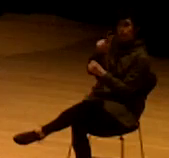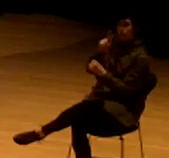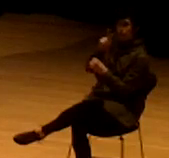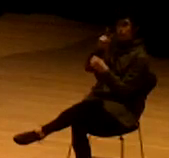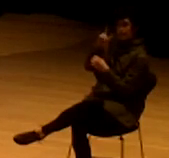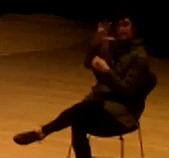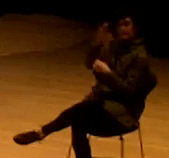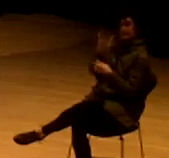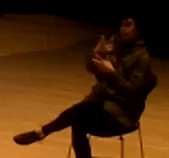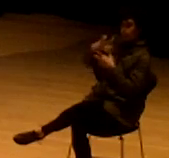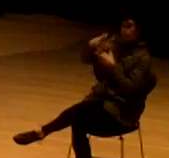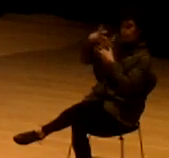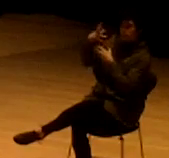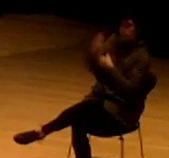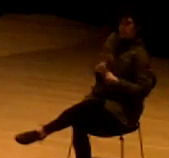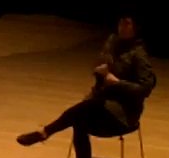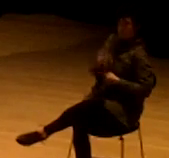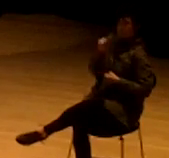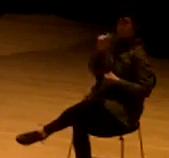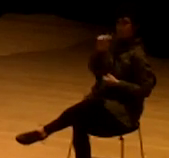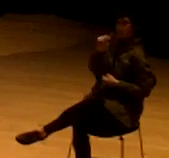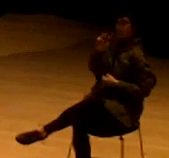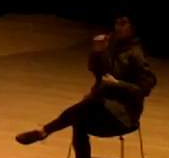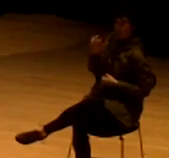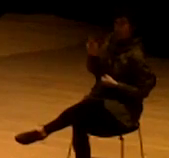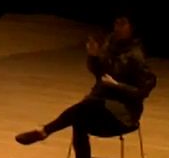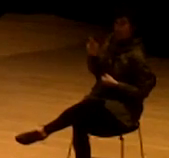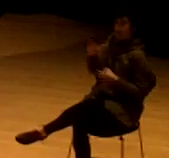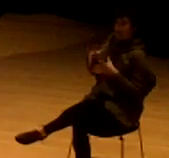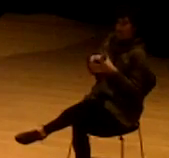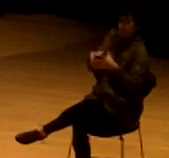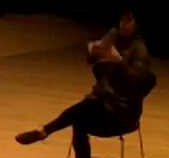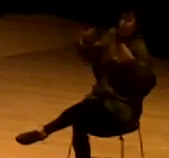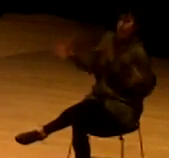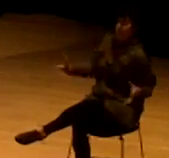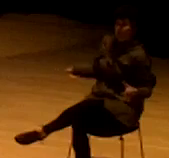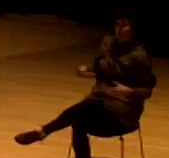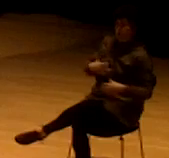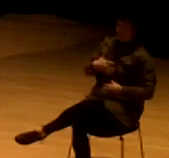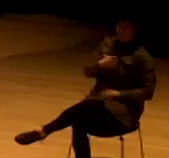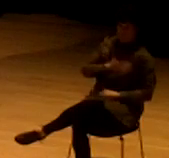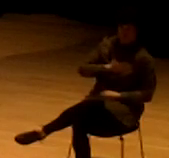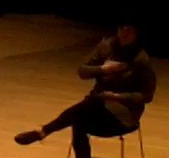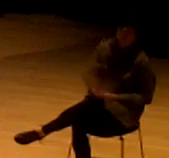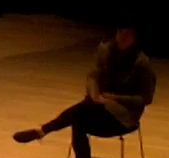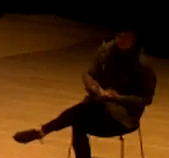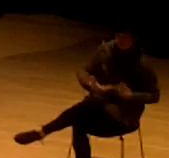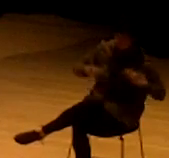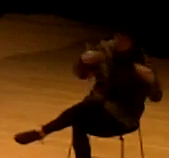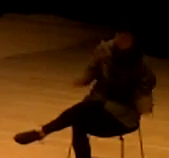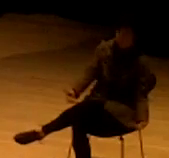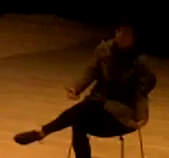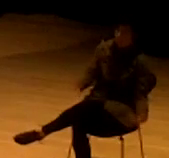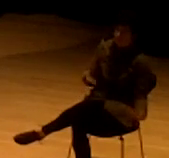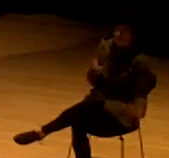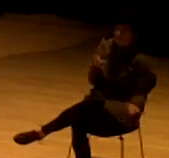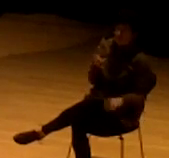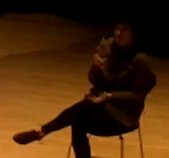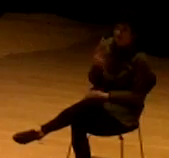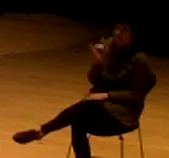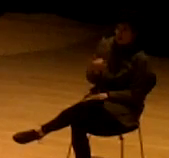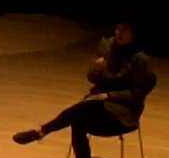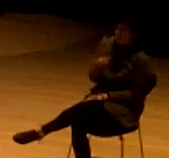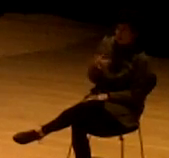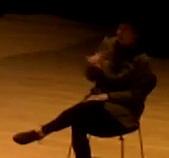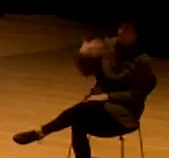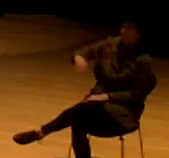that was extraordinary, and you kind of gave yourself over to her in a way that is, it's hard